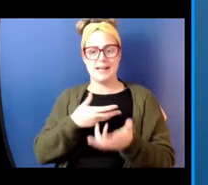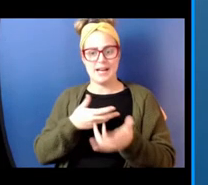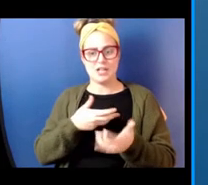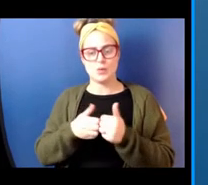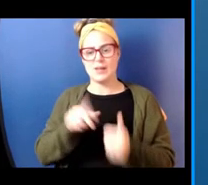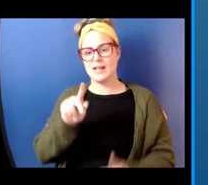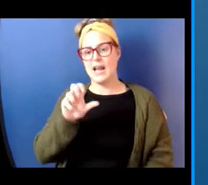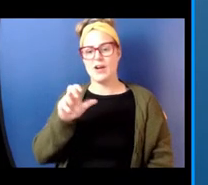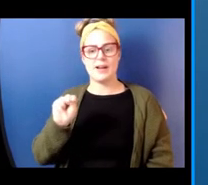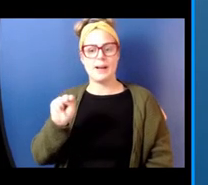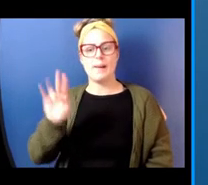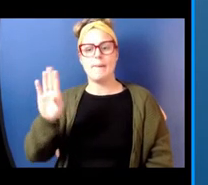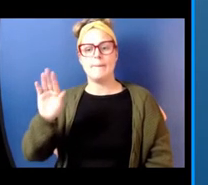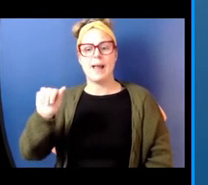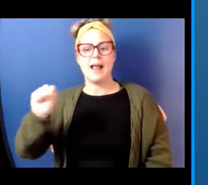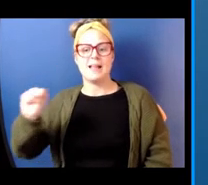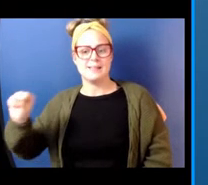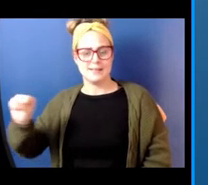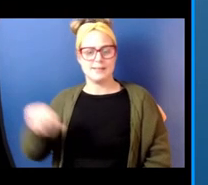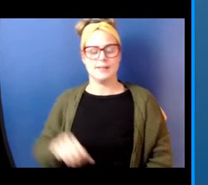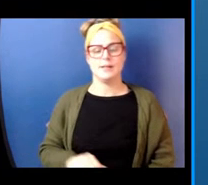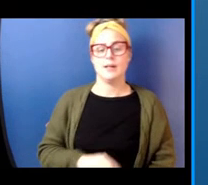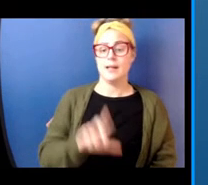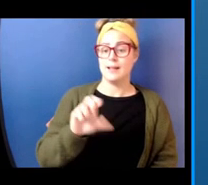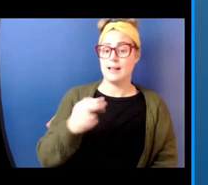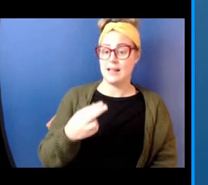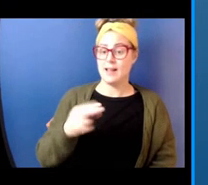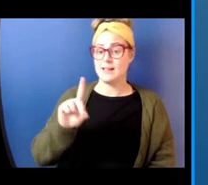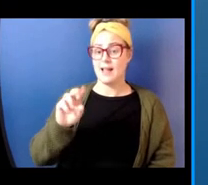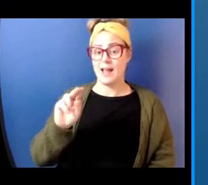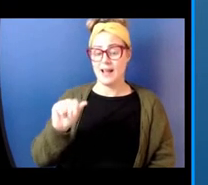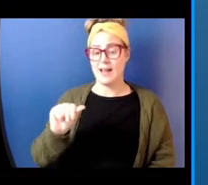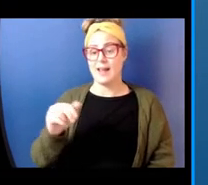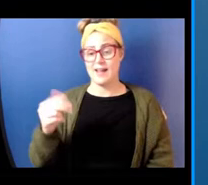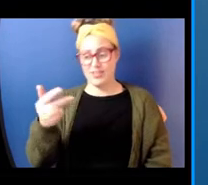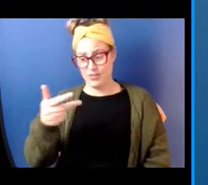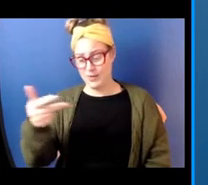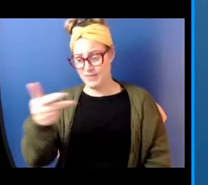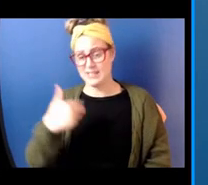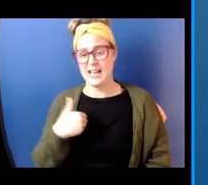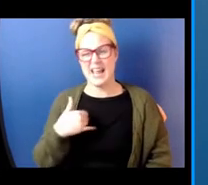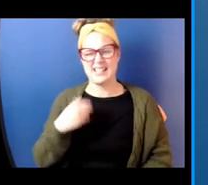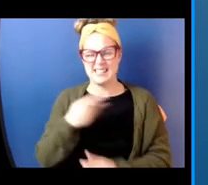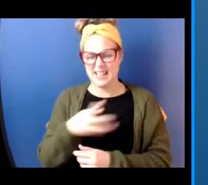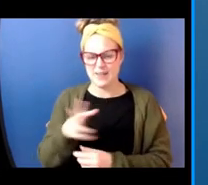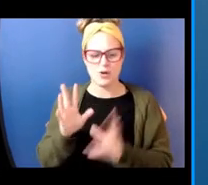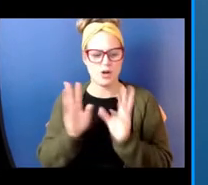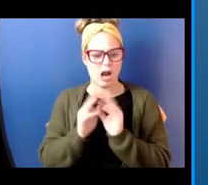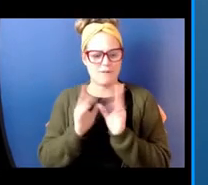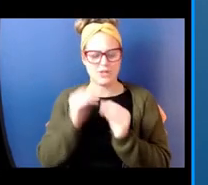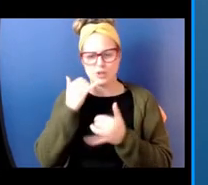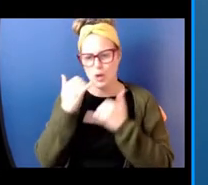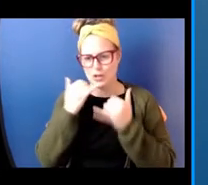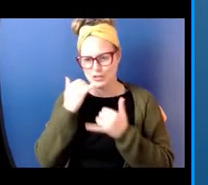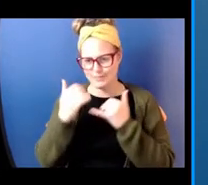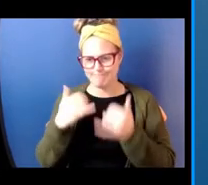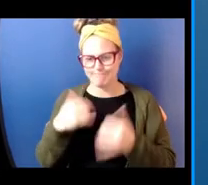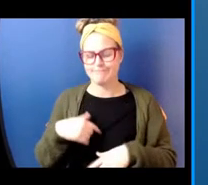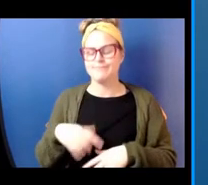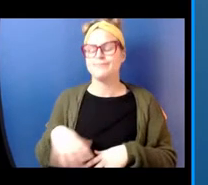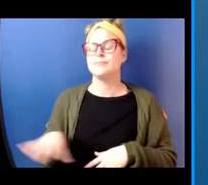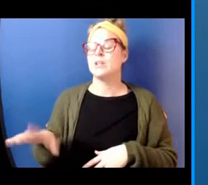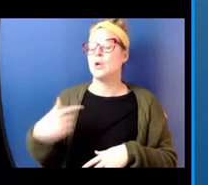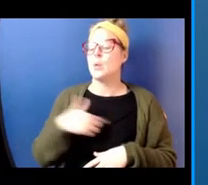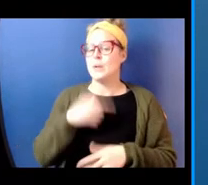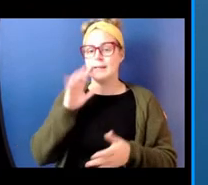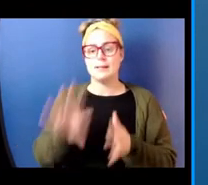Bass and Leah Donna and I had her on several conference calls we discovered early on that the mail-in